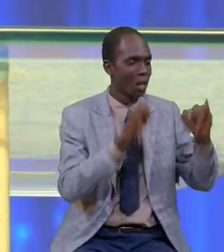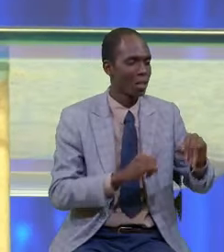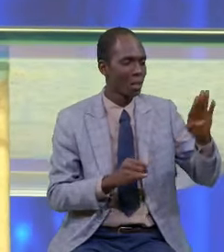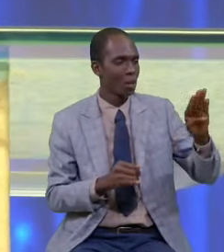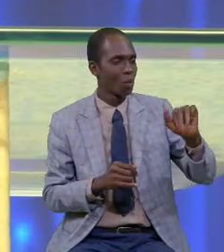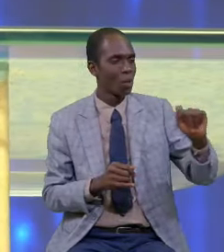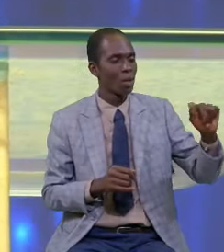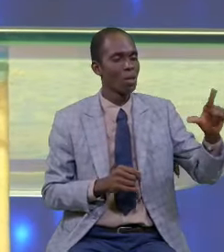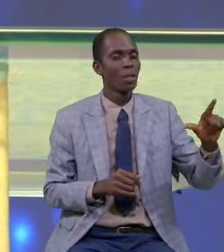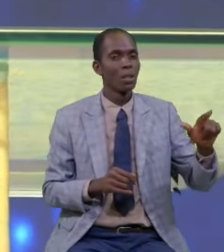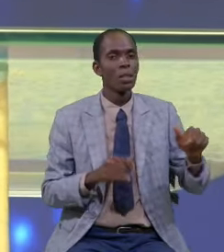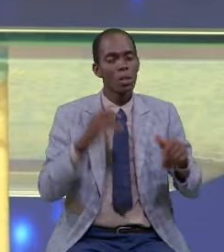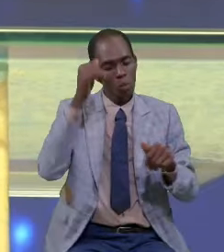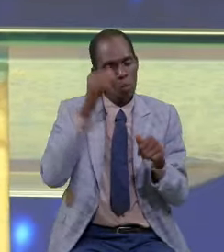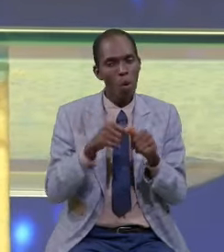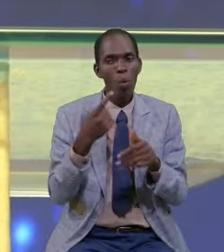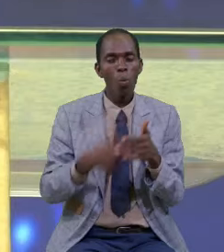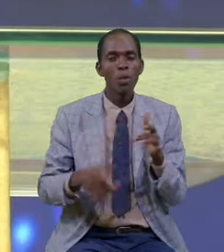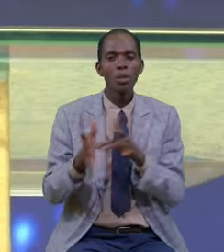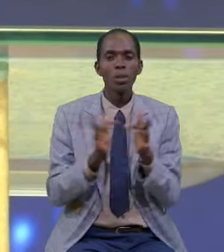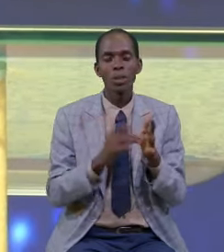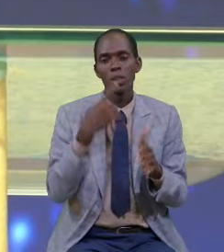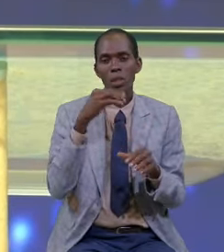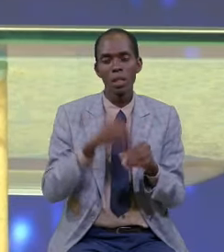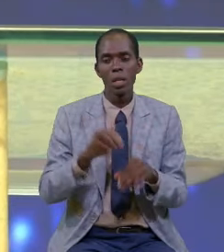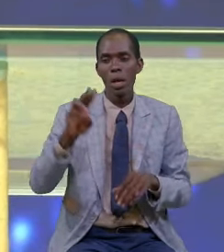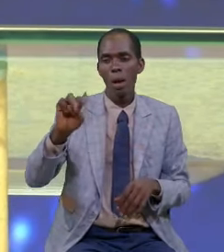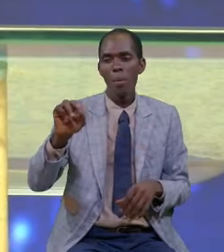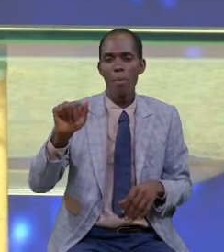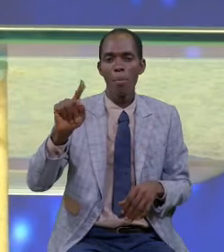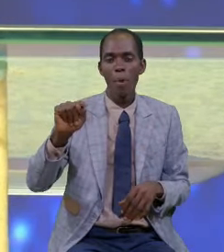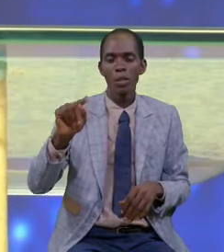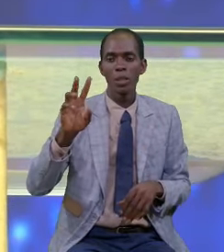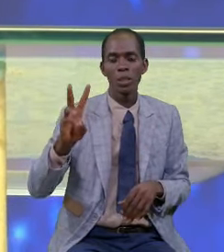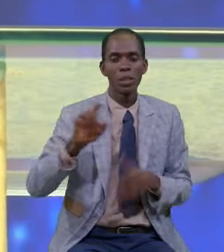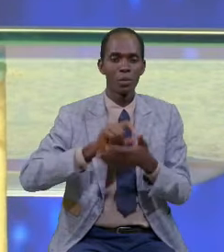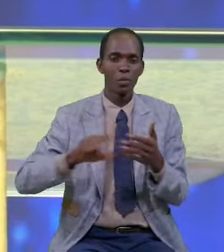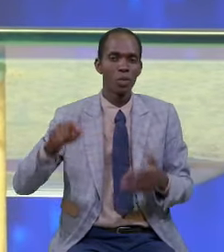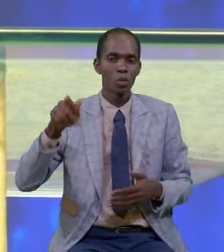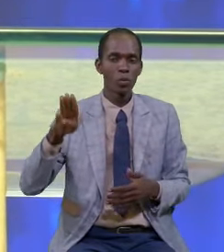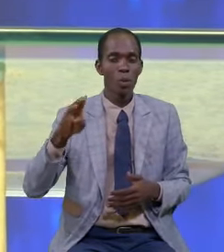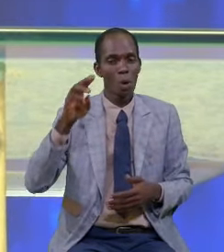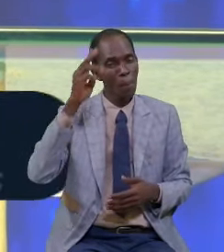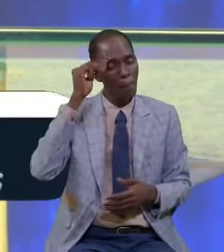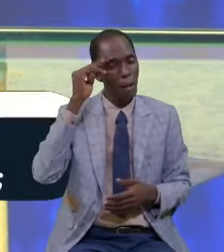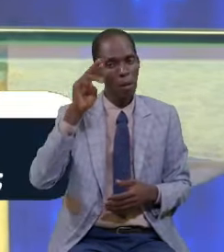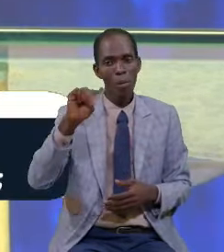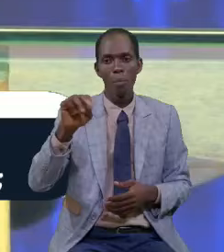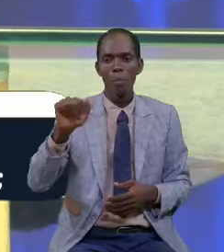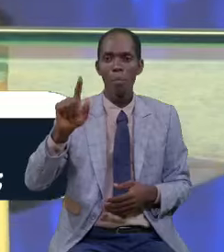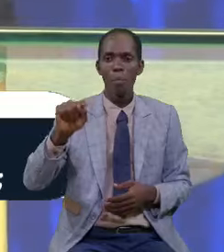Jesus said in Matthew chapter 6 and verse 24. Matthew chapter 6, reading from verse